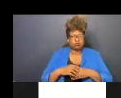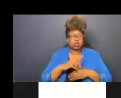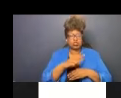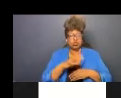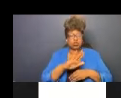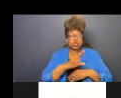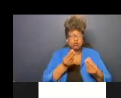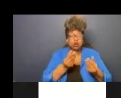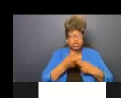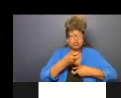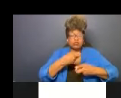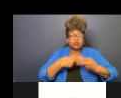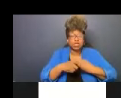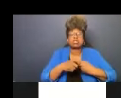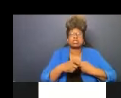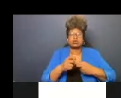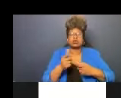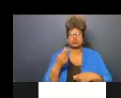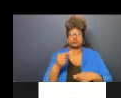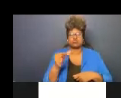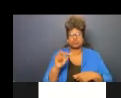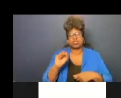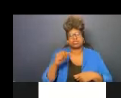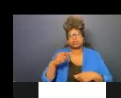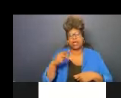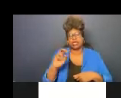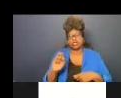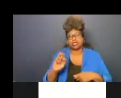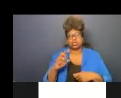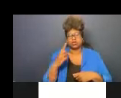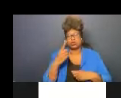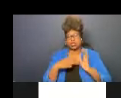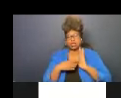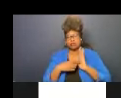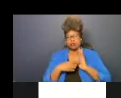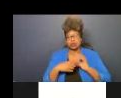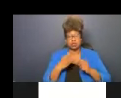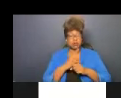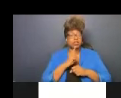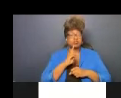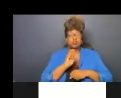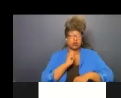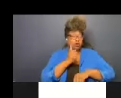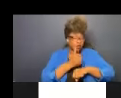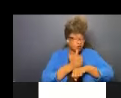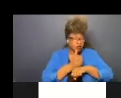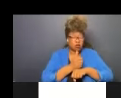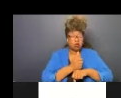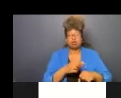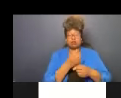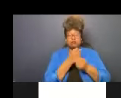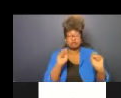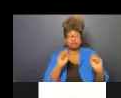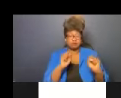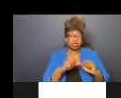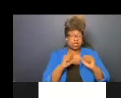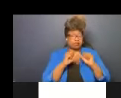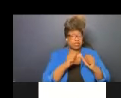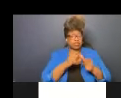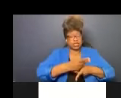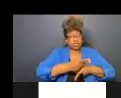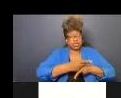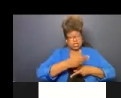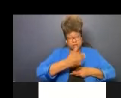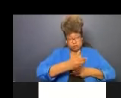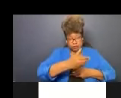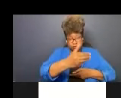example of that. And to ensure that installations are sound and are maintained, training programs will help accomplish that goal.